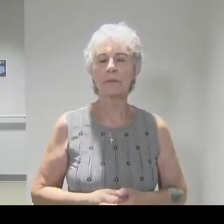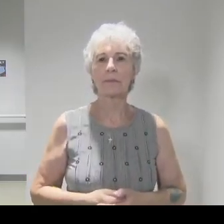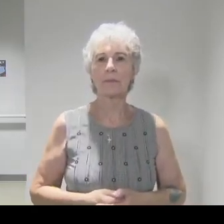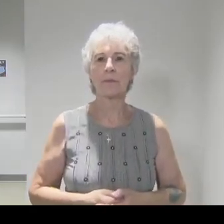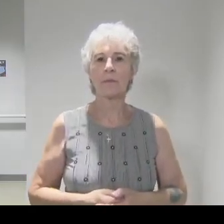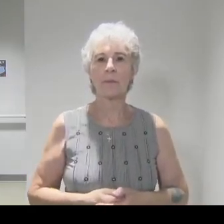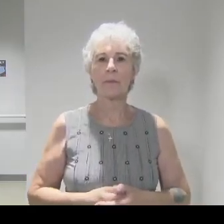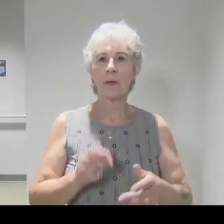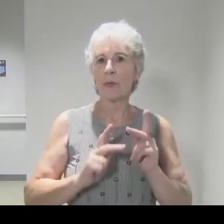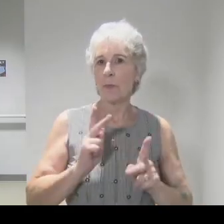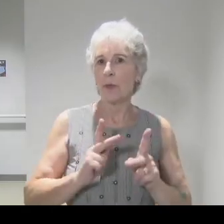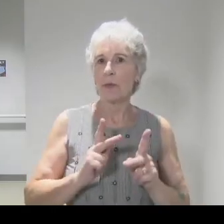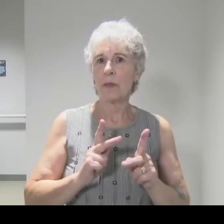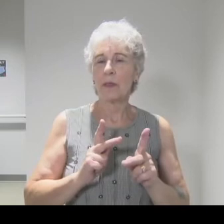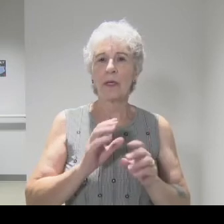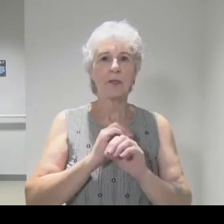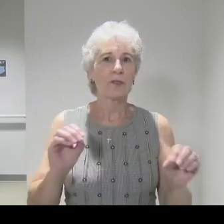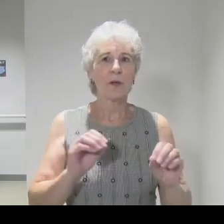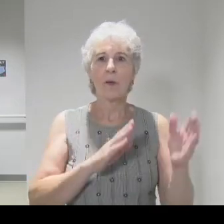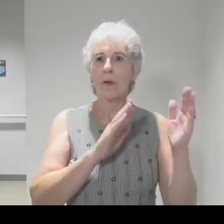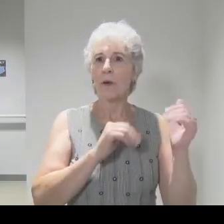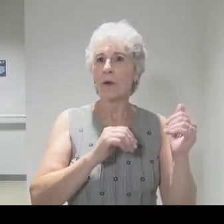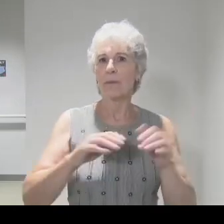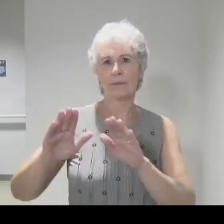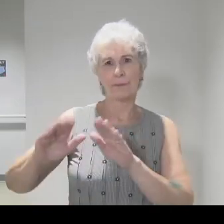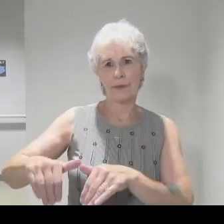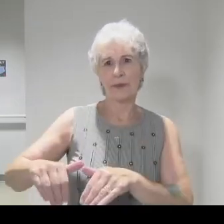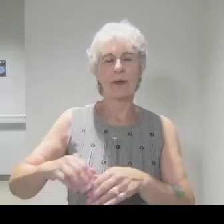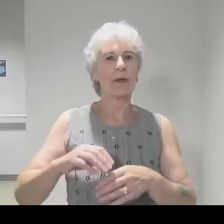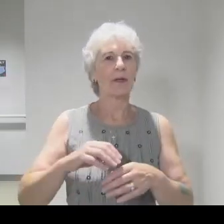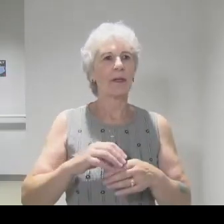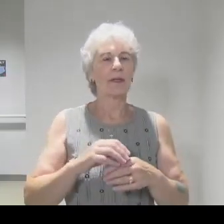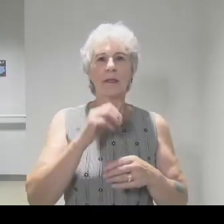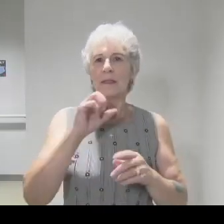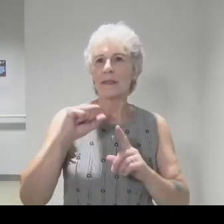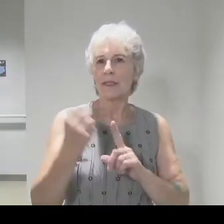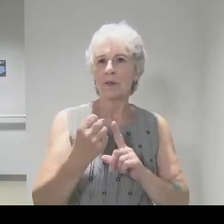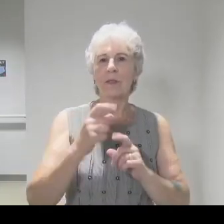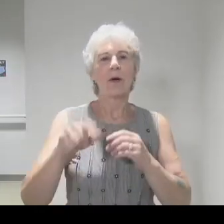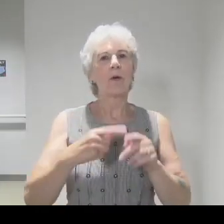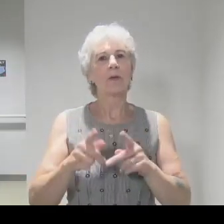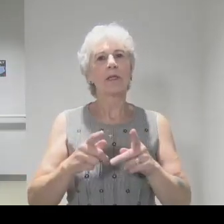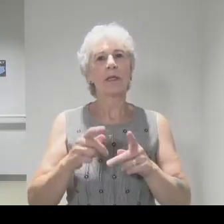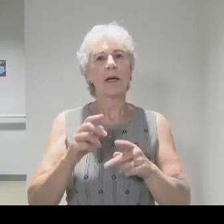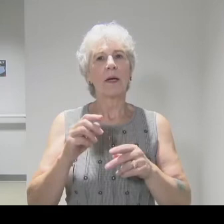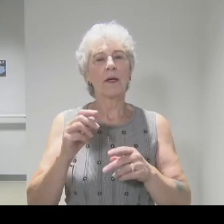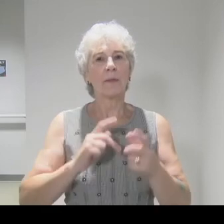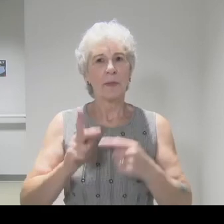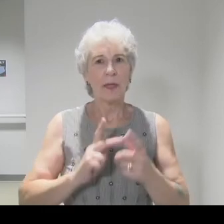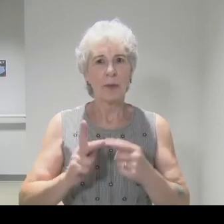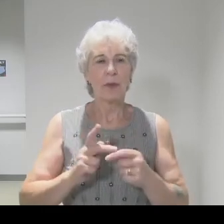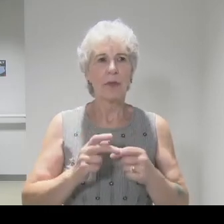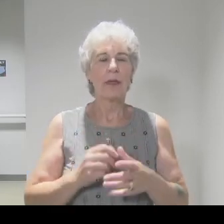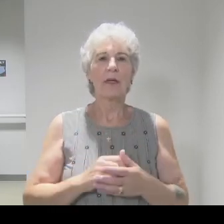Now, people, there are no hopeless situations. Only people who have grown hopeless about them because they've